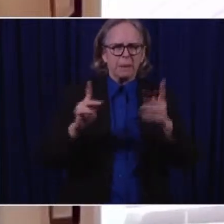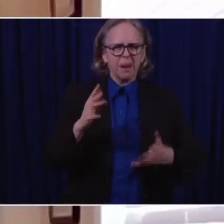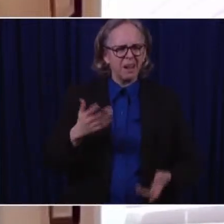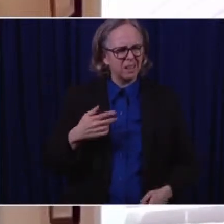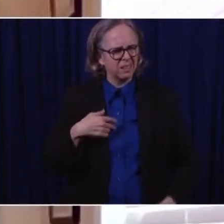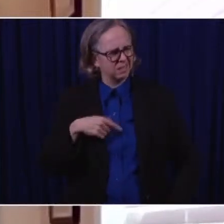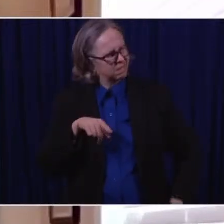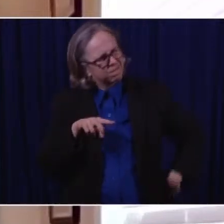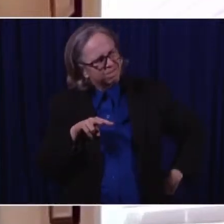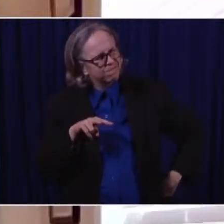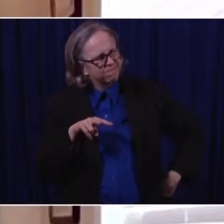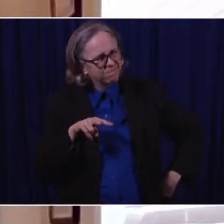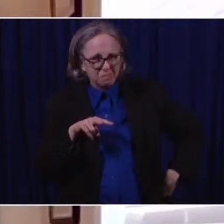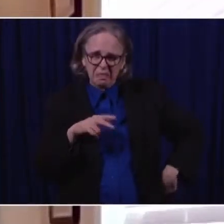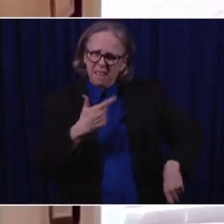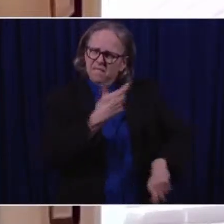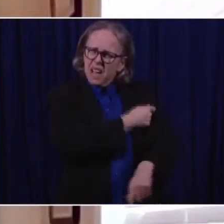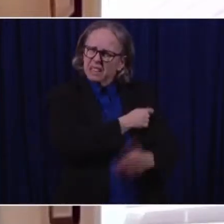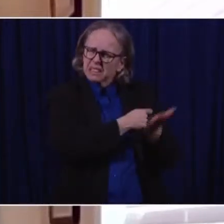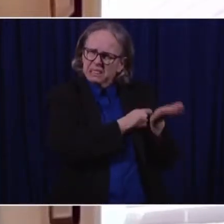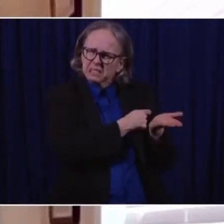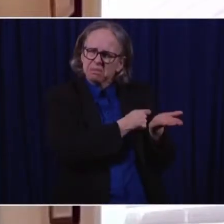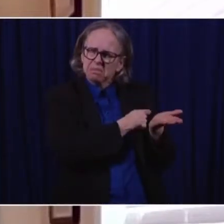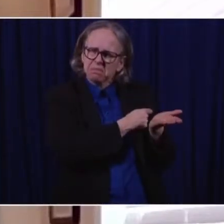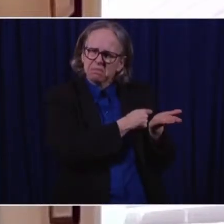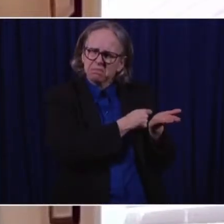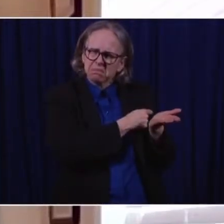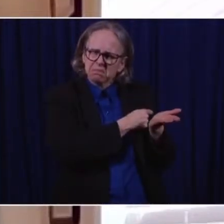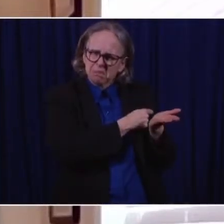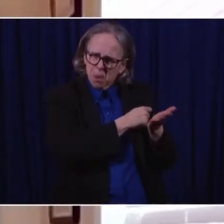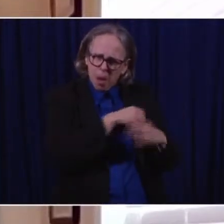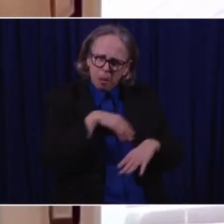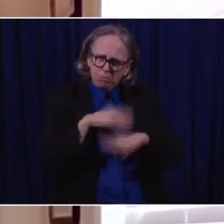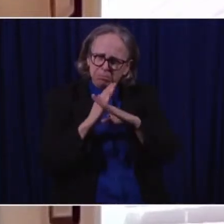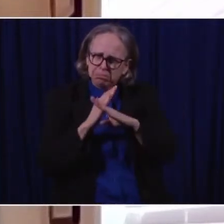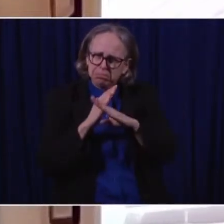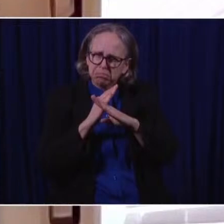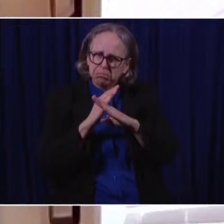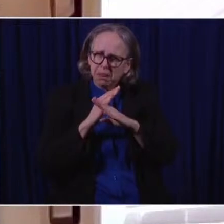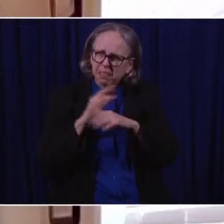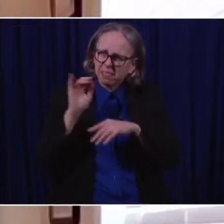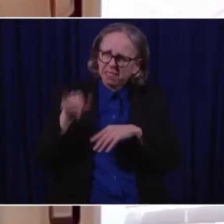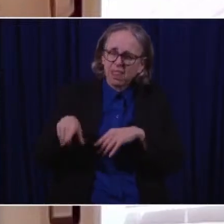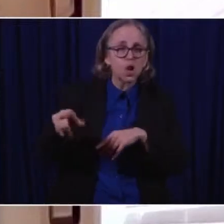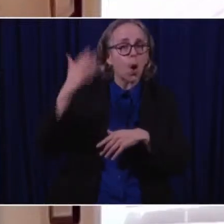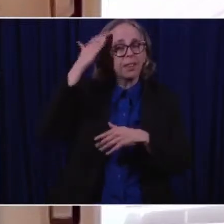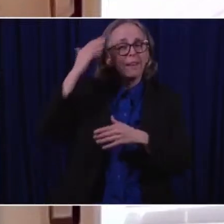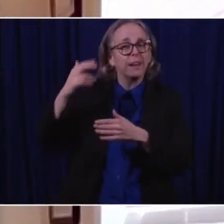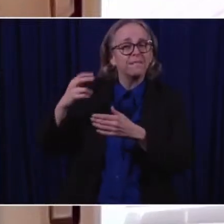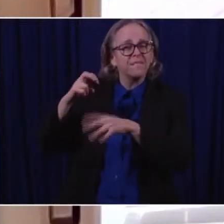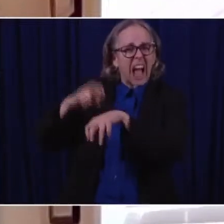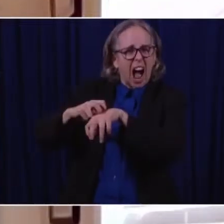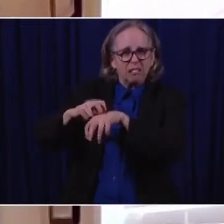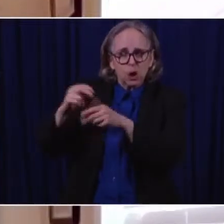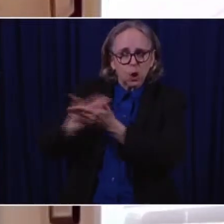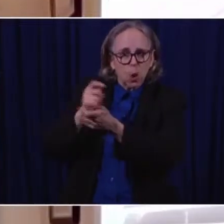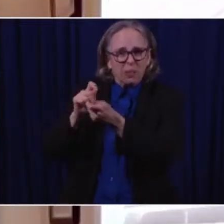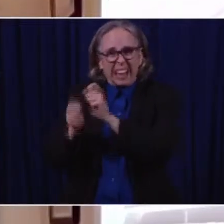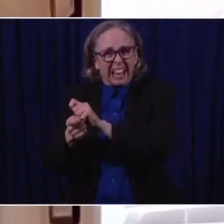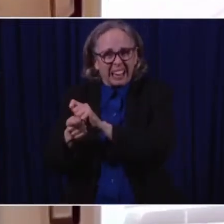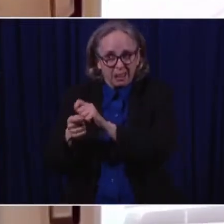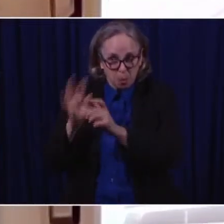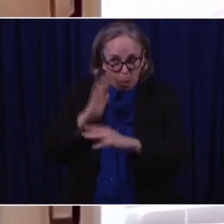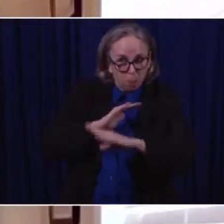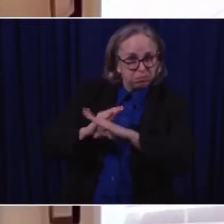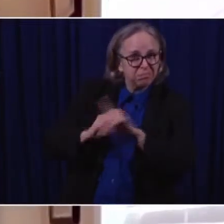vaccines are still going to be good against the new variants. And the short answer that I want people to take home